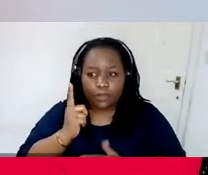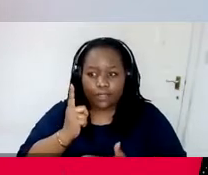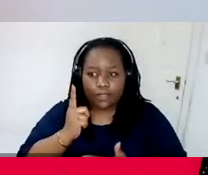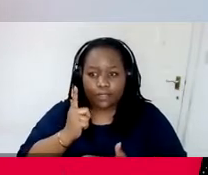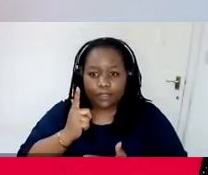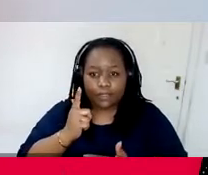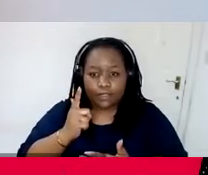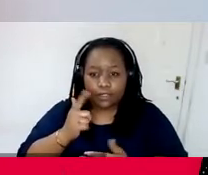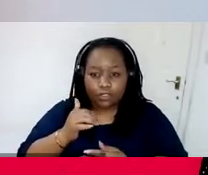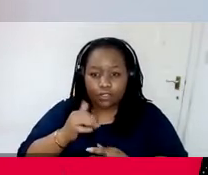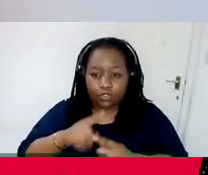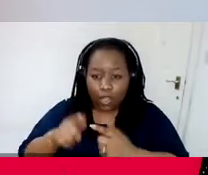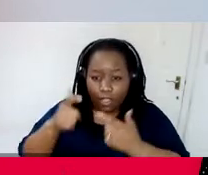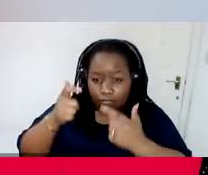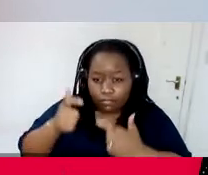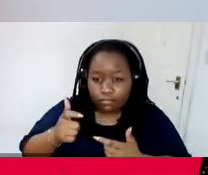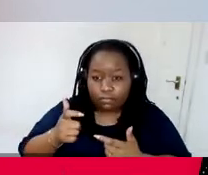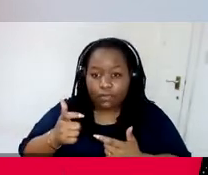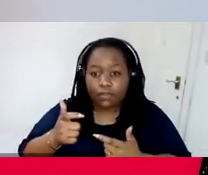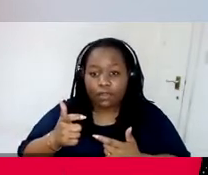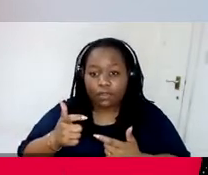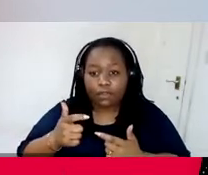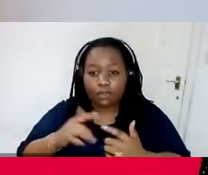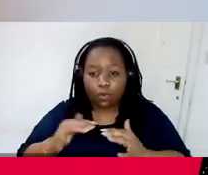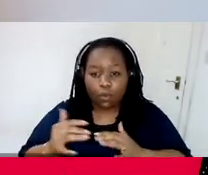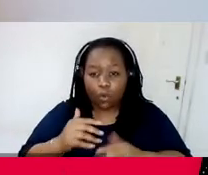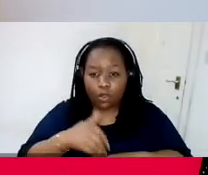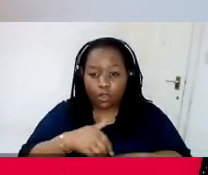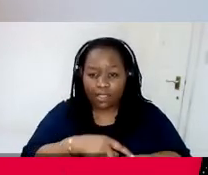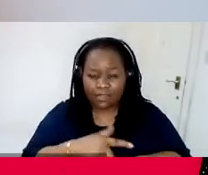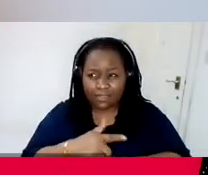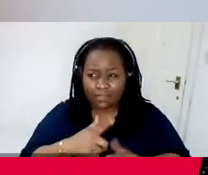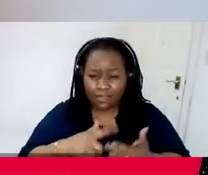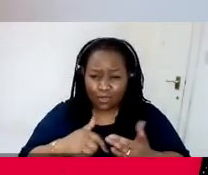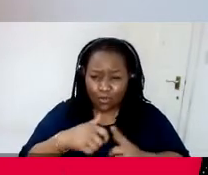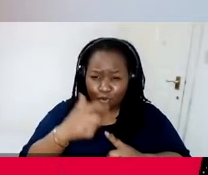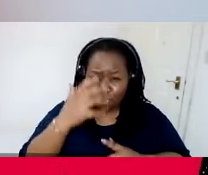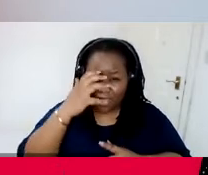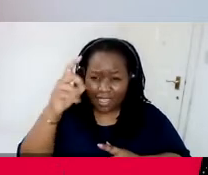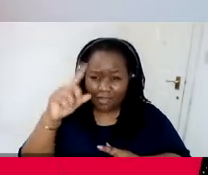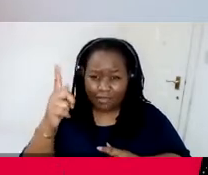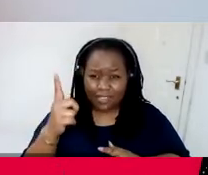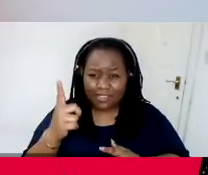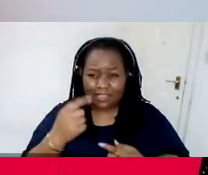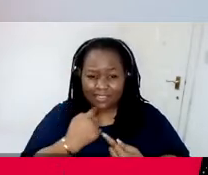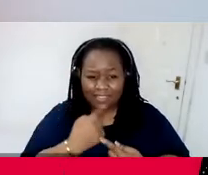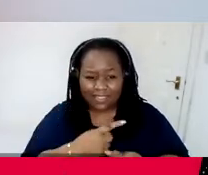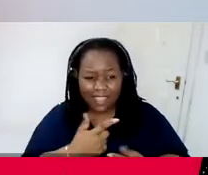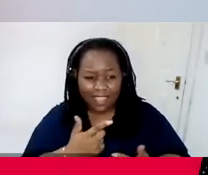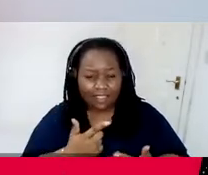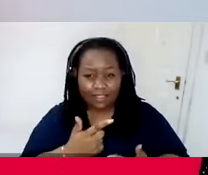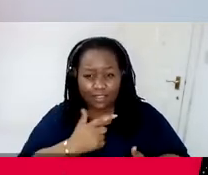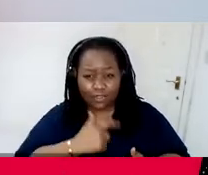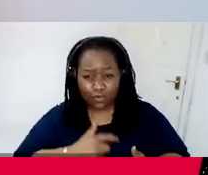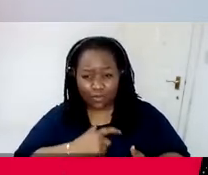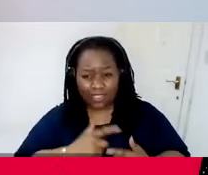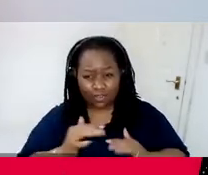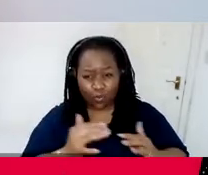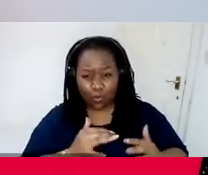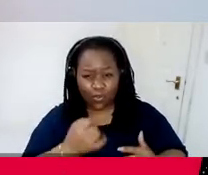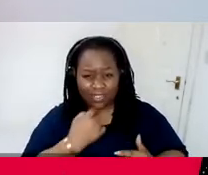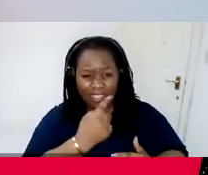And it was appalling to see the UK government describing the violations of international humanitarian law as isolated